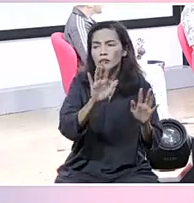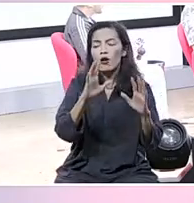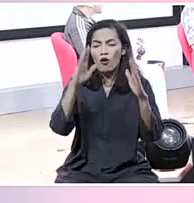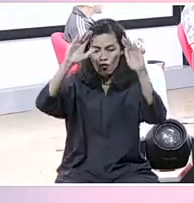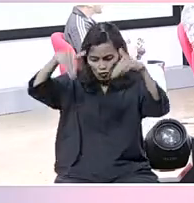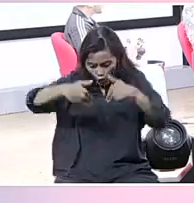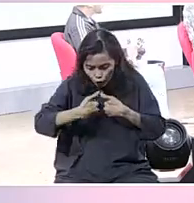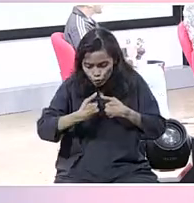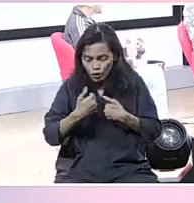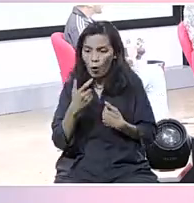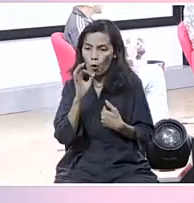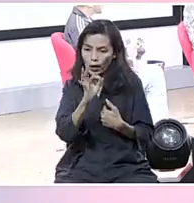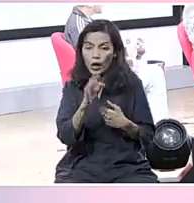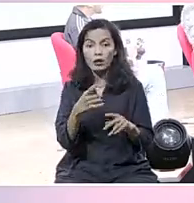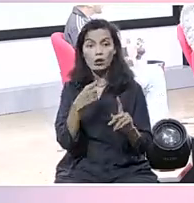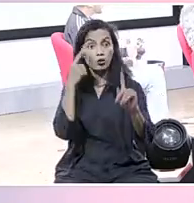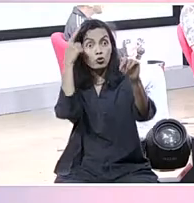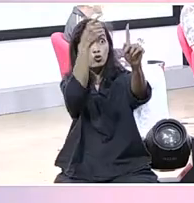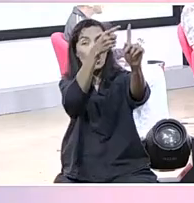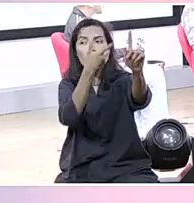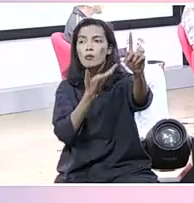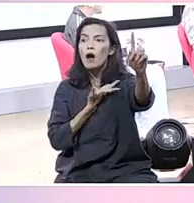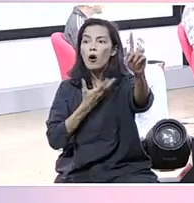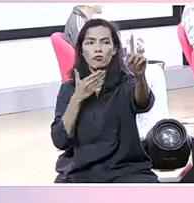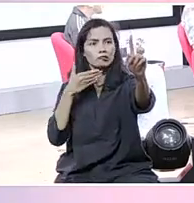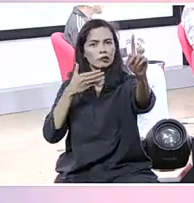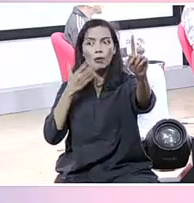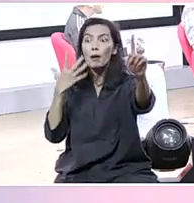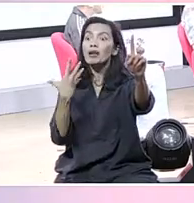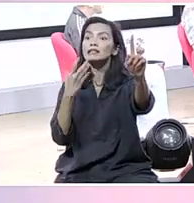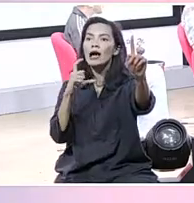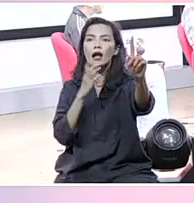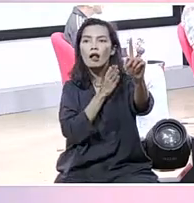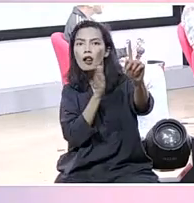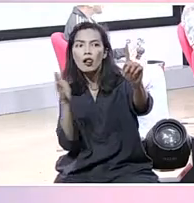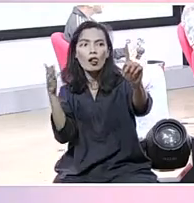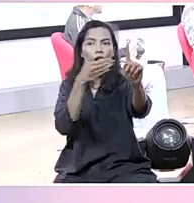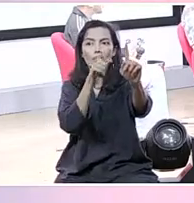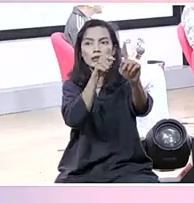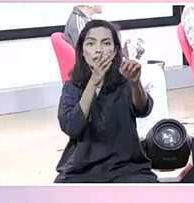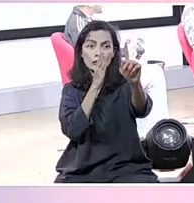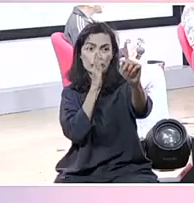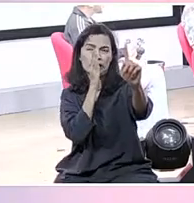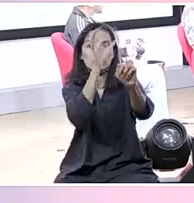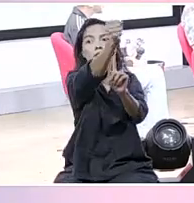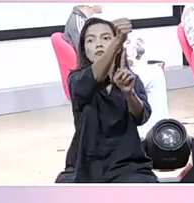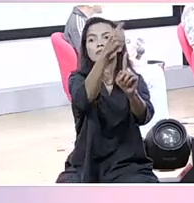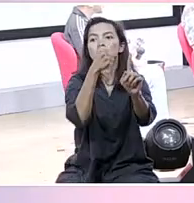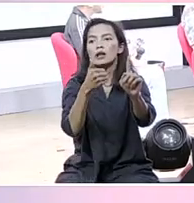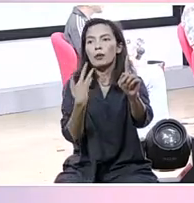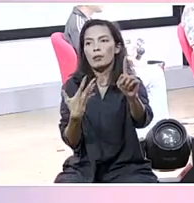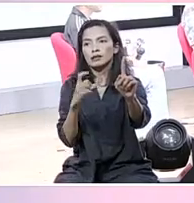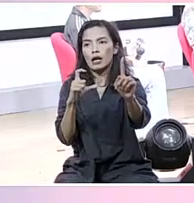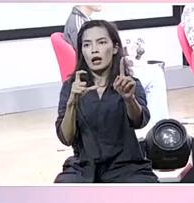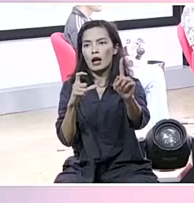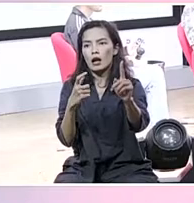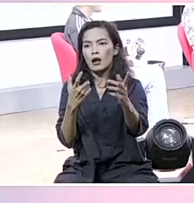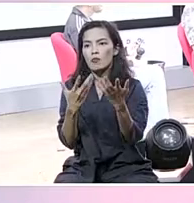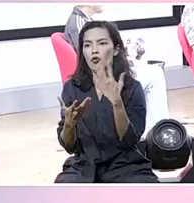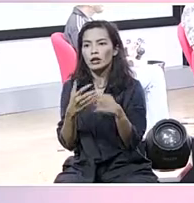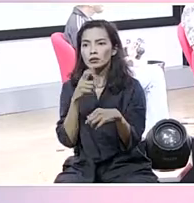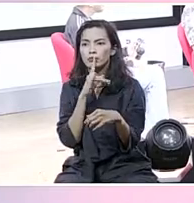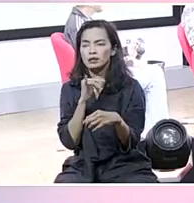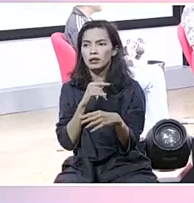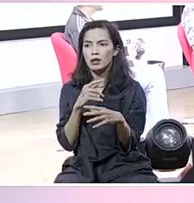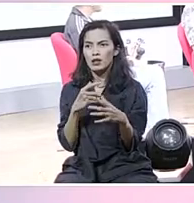how can I get to that goal? How can I be my best? And like I said, it's a lot of noise, but you kind of have to block out that noise, which I know